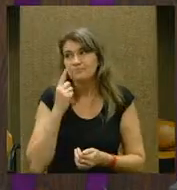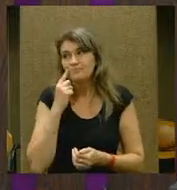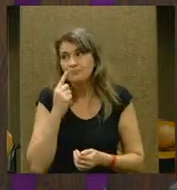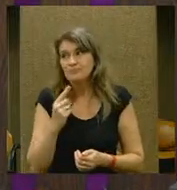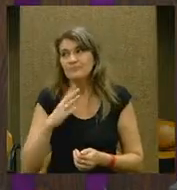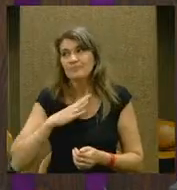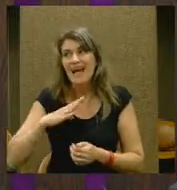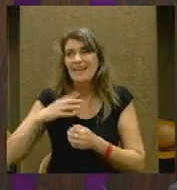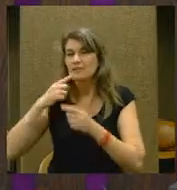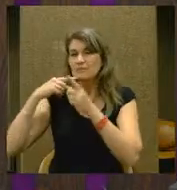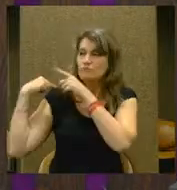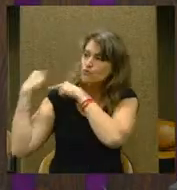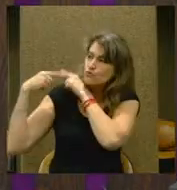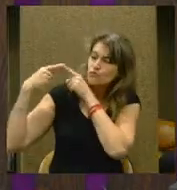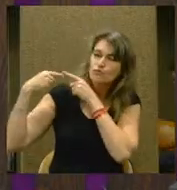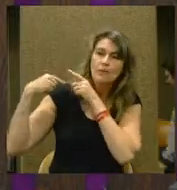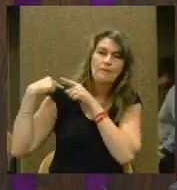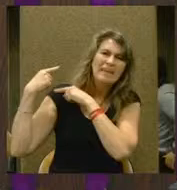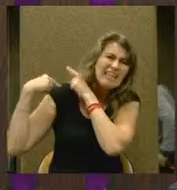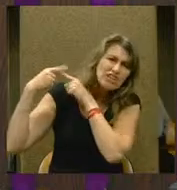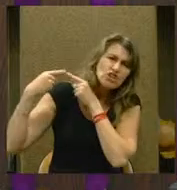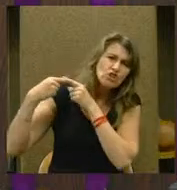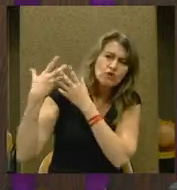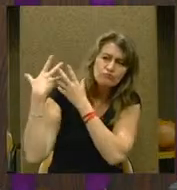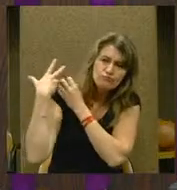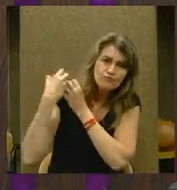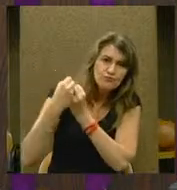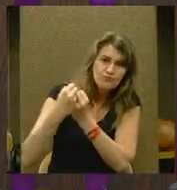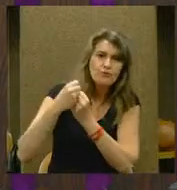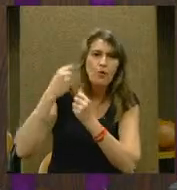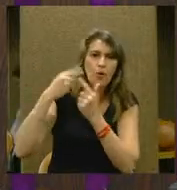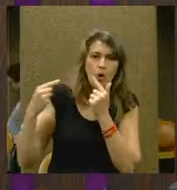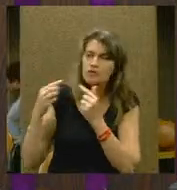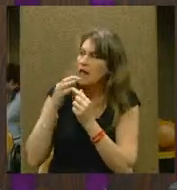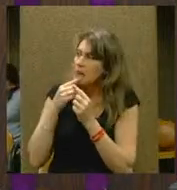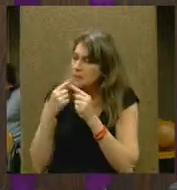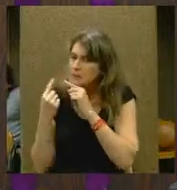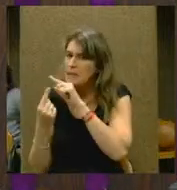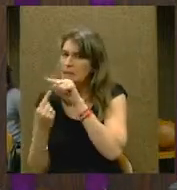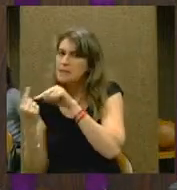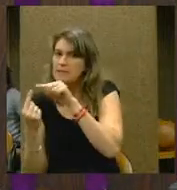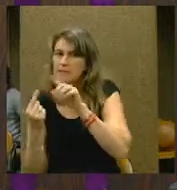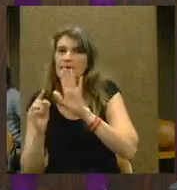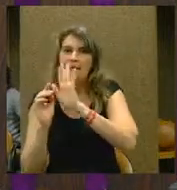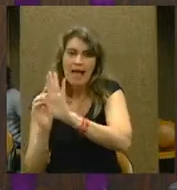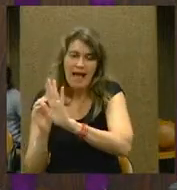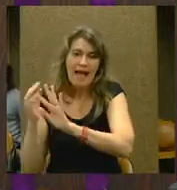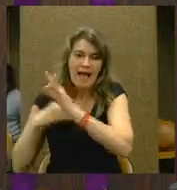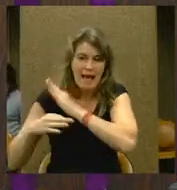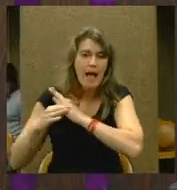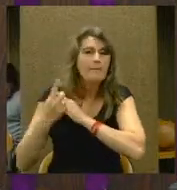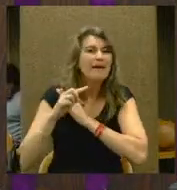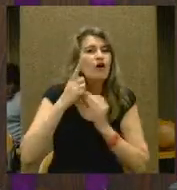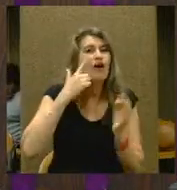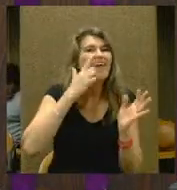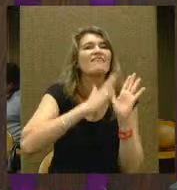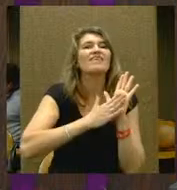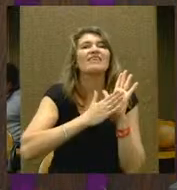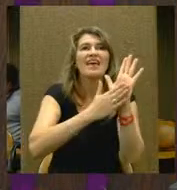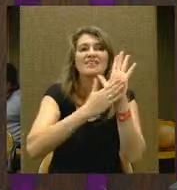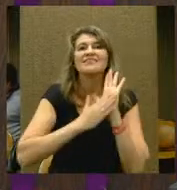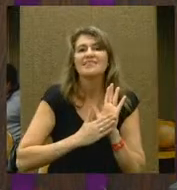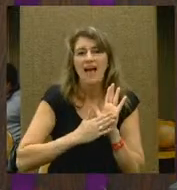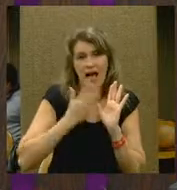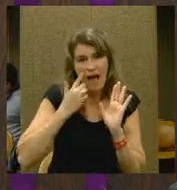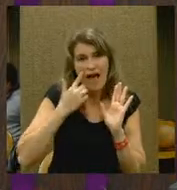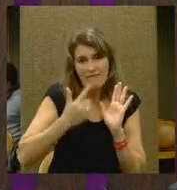if we see these myths about the problem use of this, we must also have a